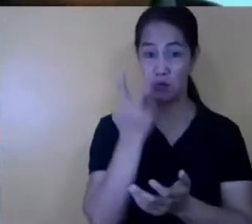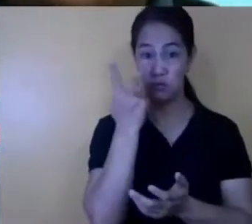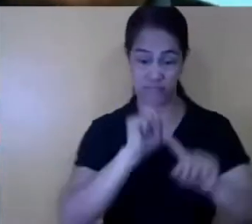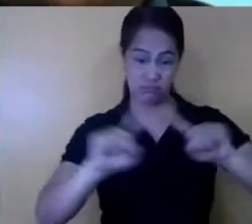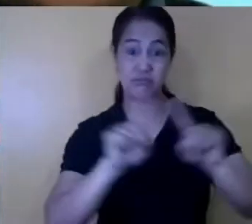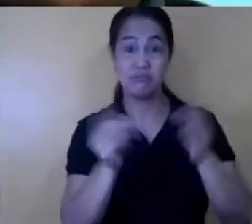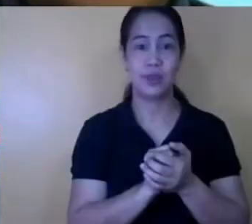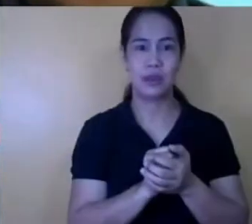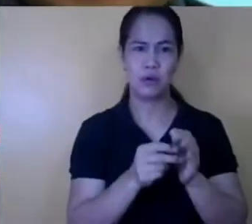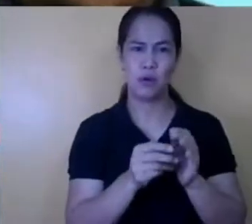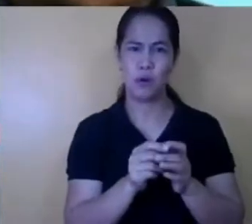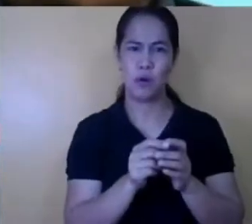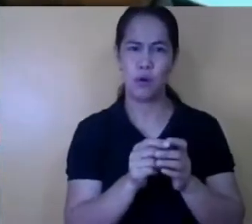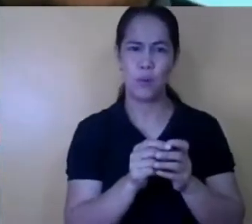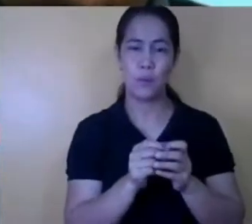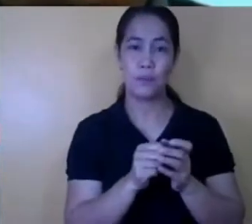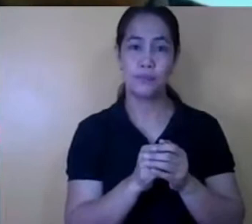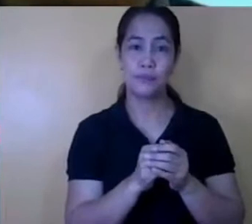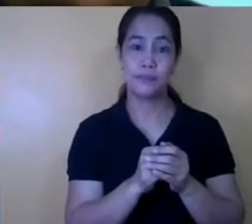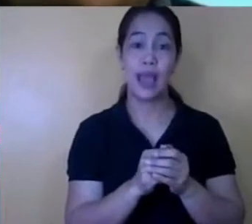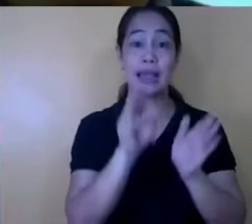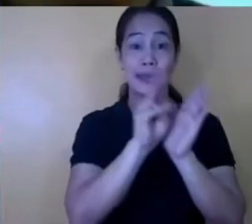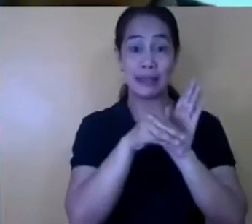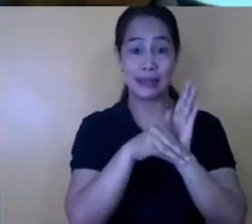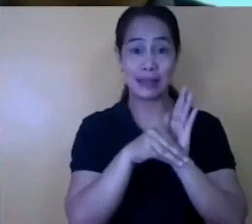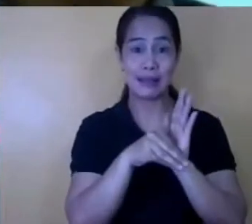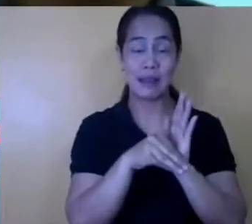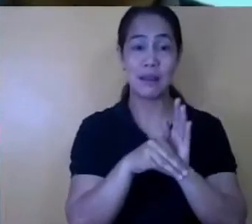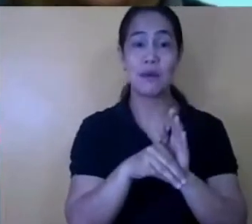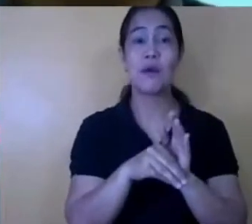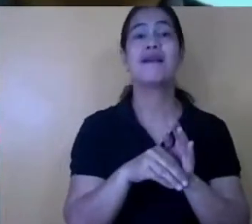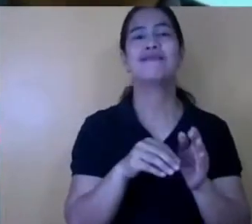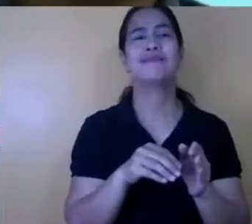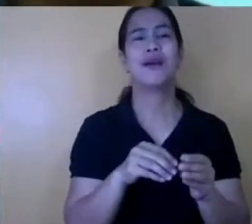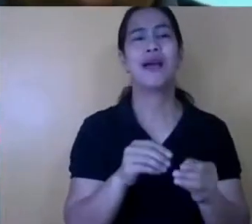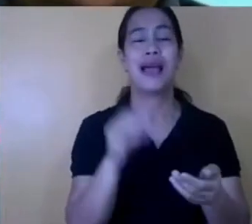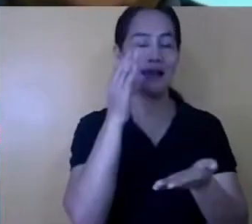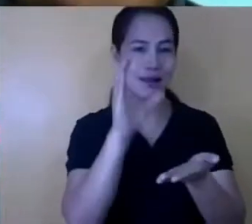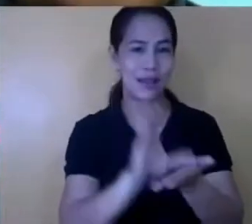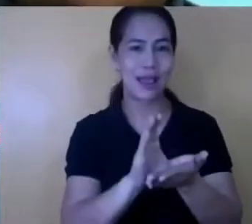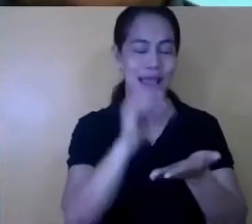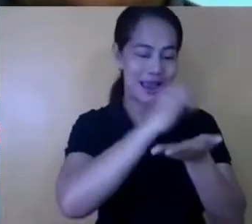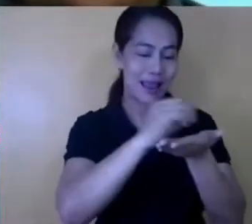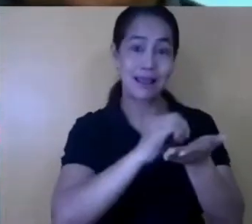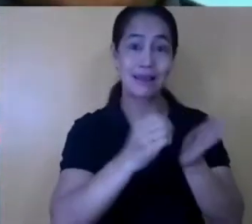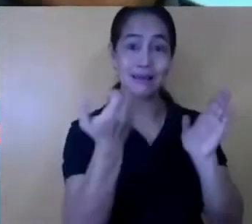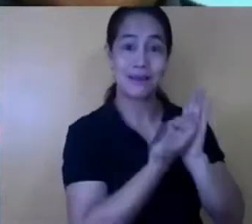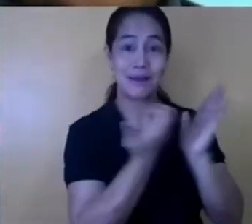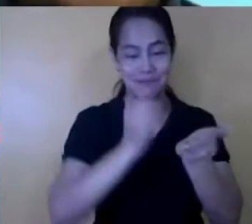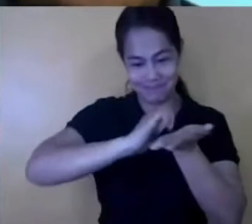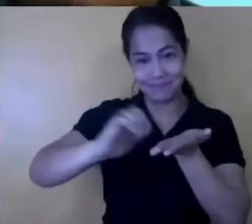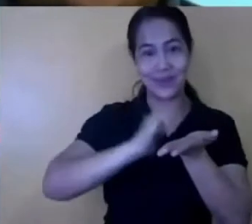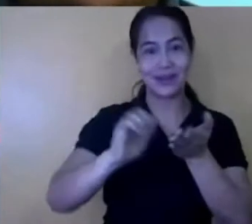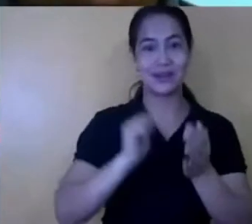In MOV1, the minutes should be complemented with reviewed annotated evidence of practice. While in